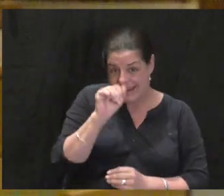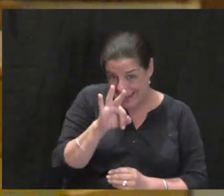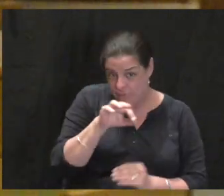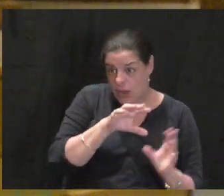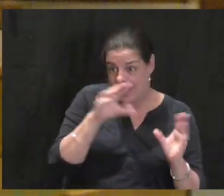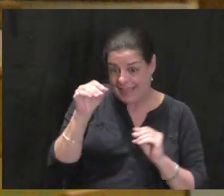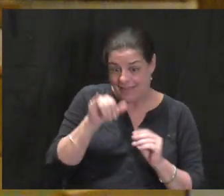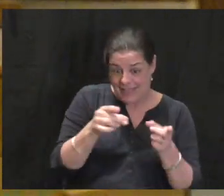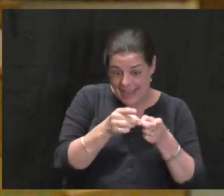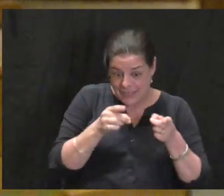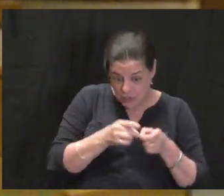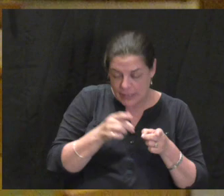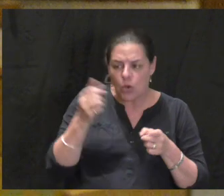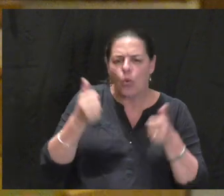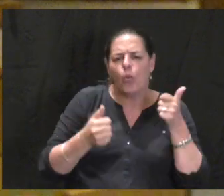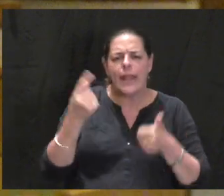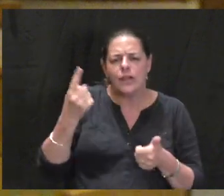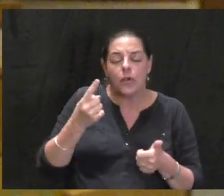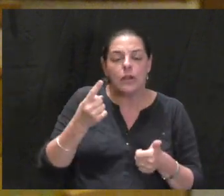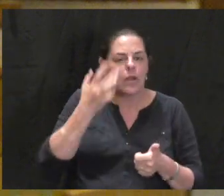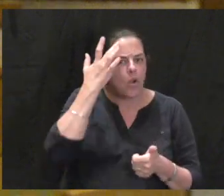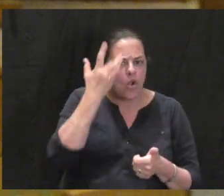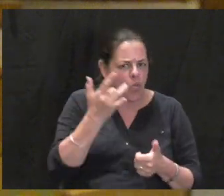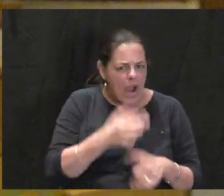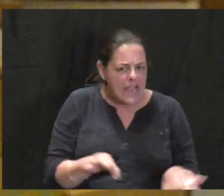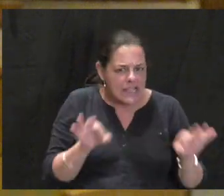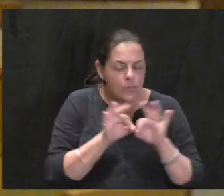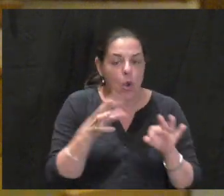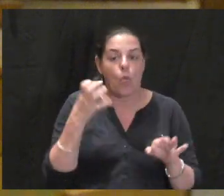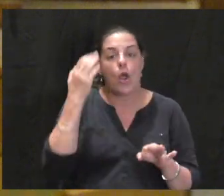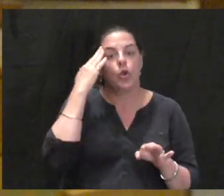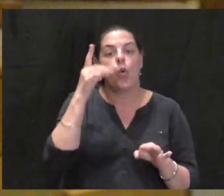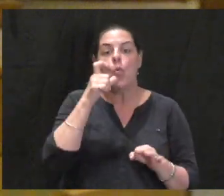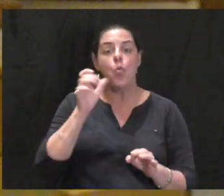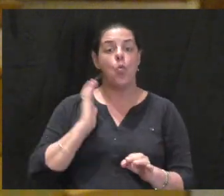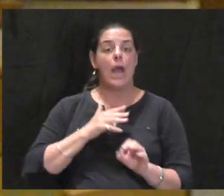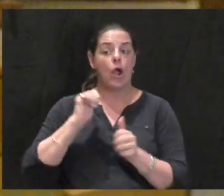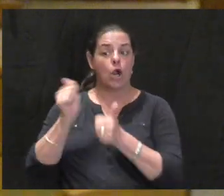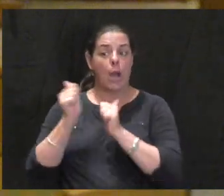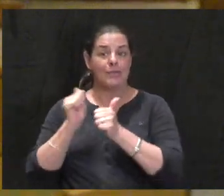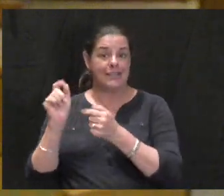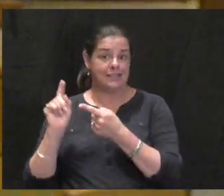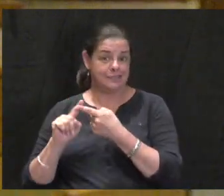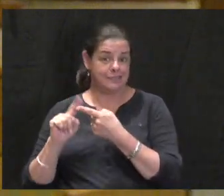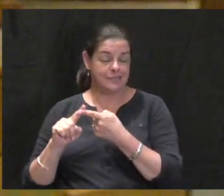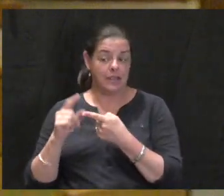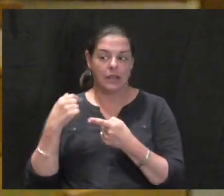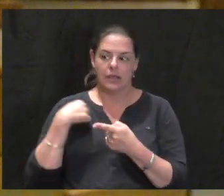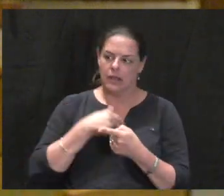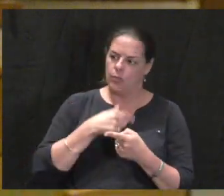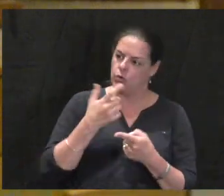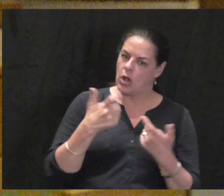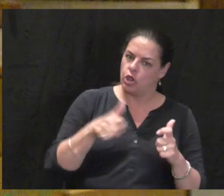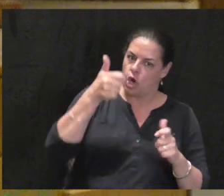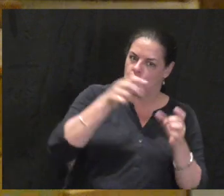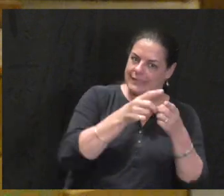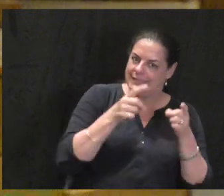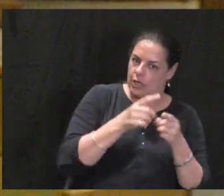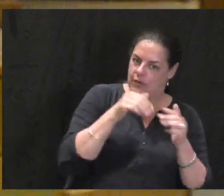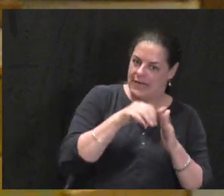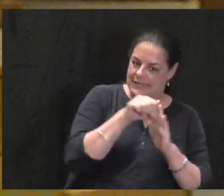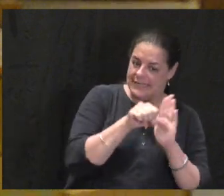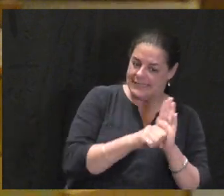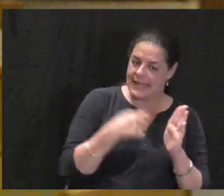to offer. But a lot of times we may not be intentionally or being strategic about how we leverage some of those offerings. And so this data has been really helpful